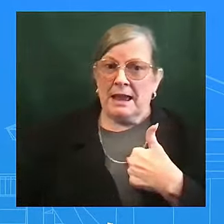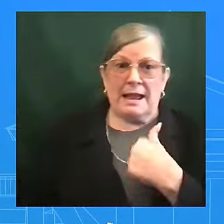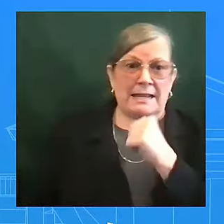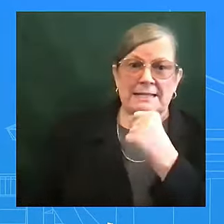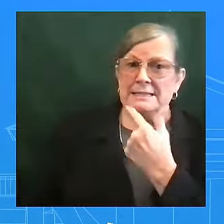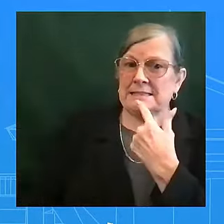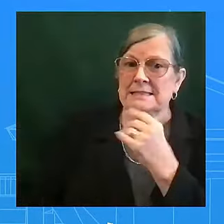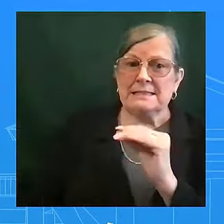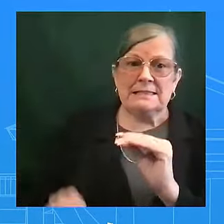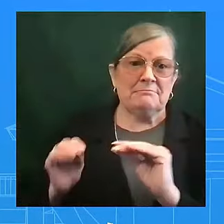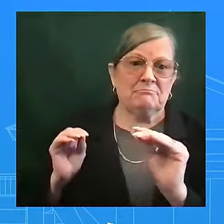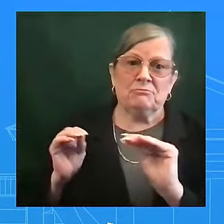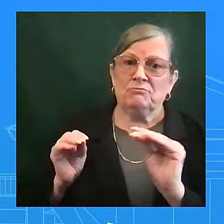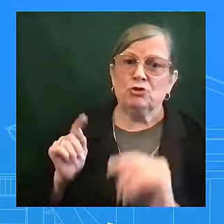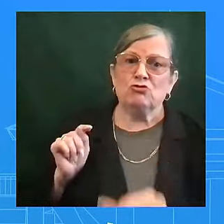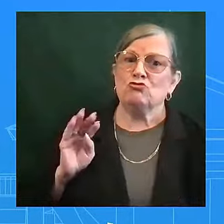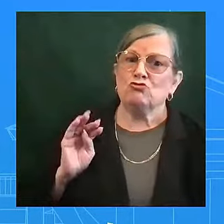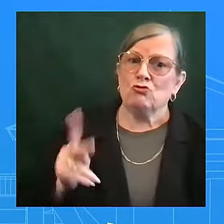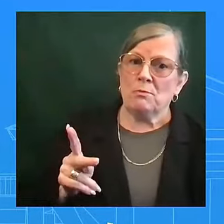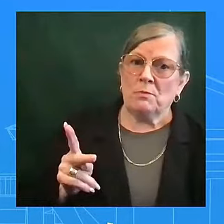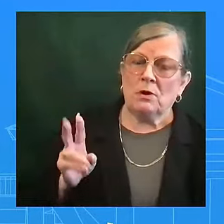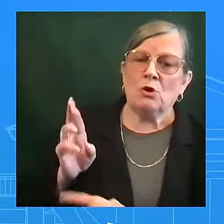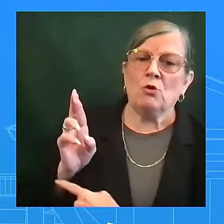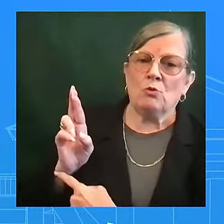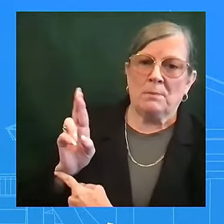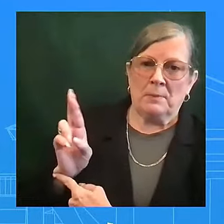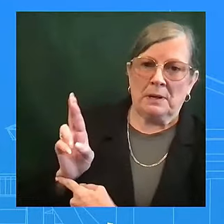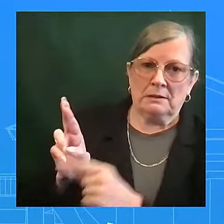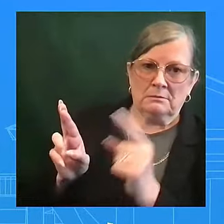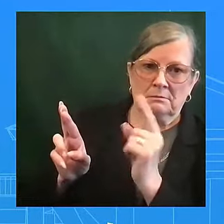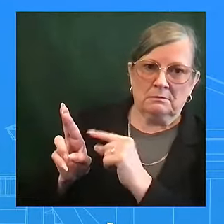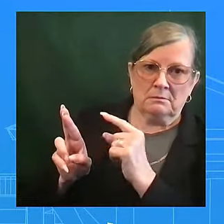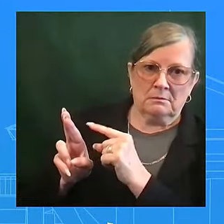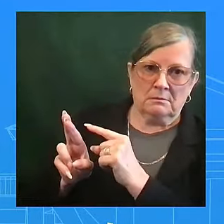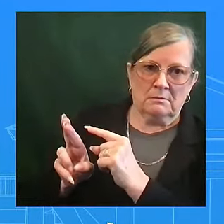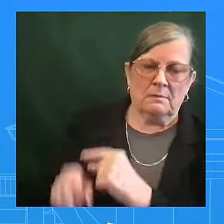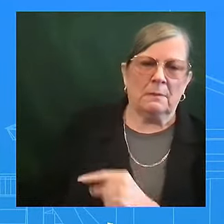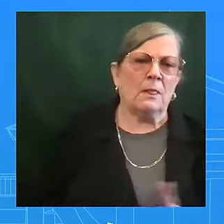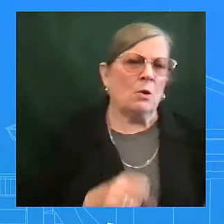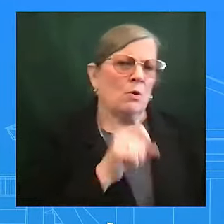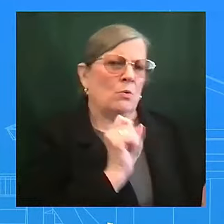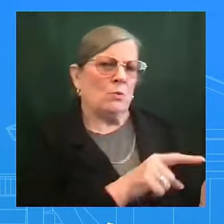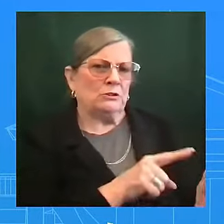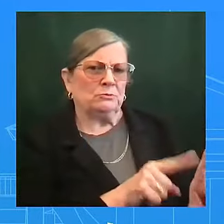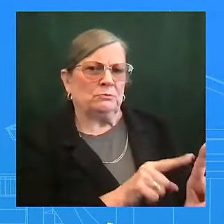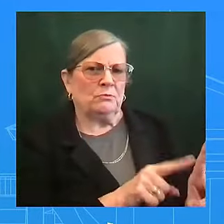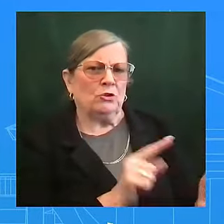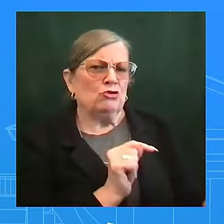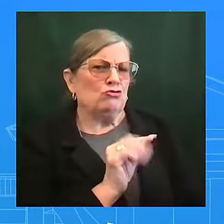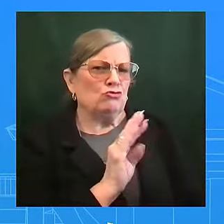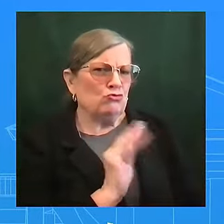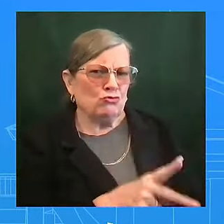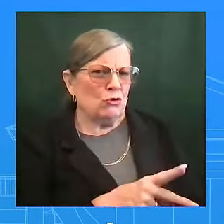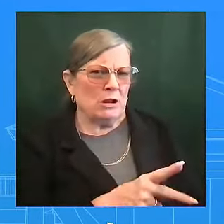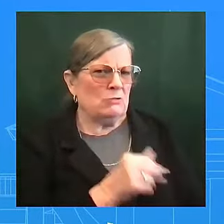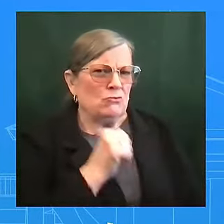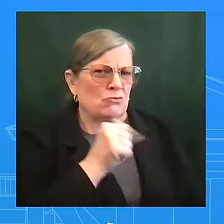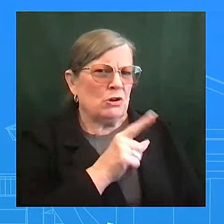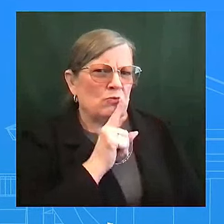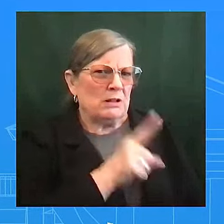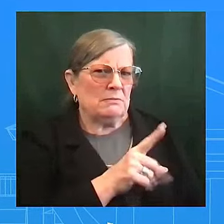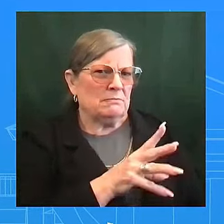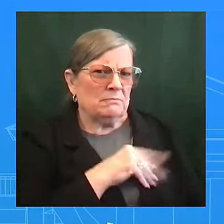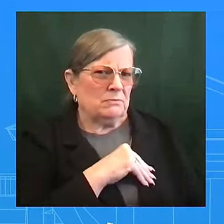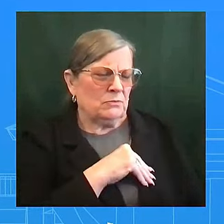anymore being cast as something that Trump embraces? You just get that straight. I mean, look, you asked me a couple things. You